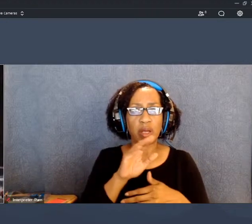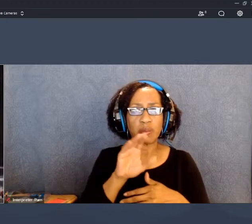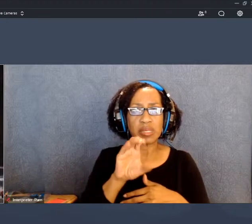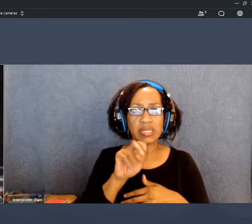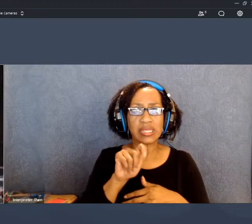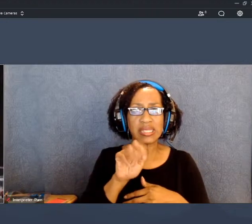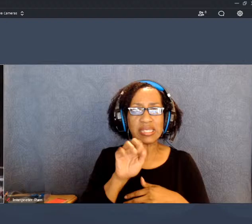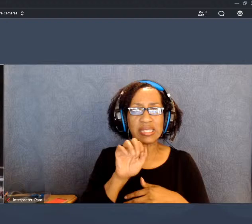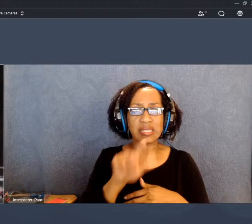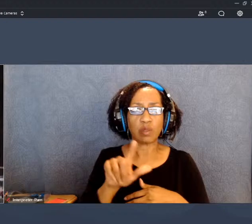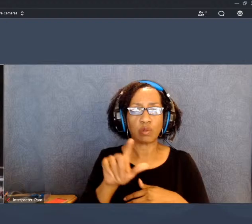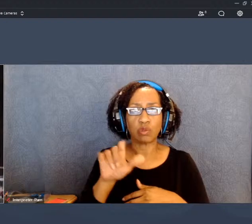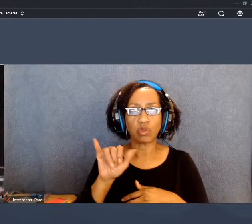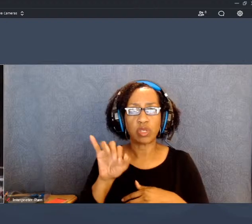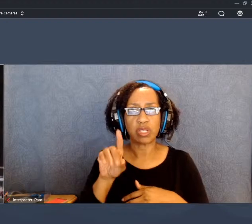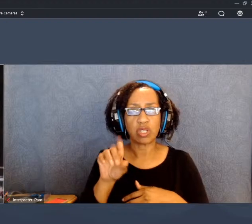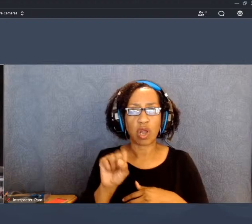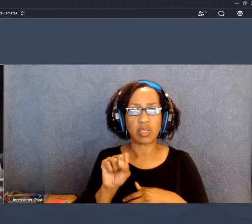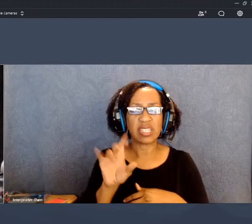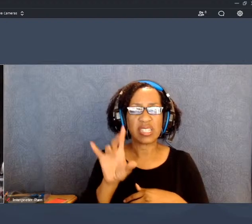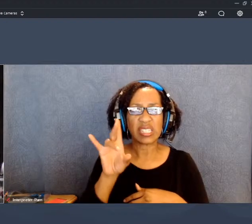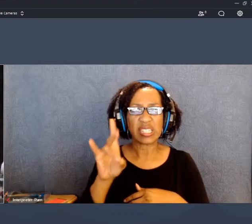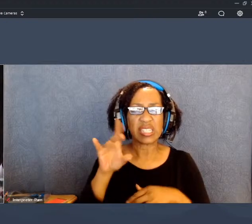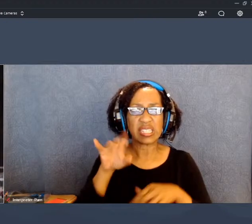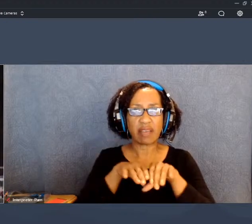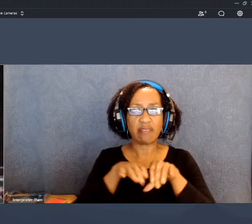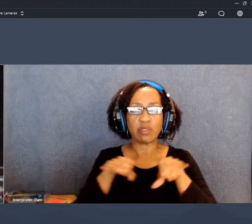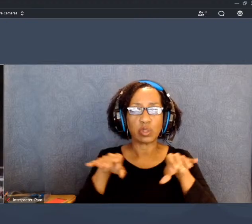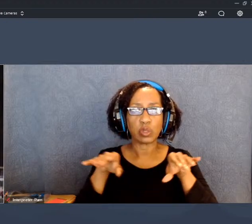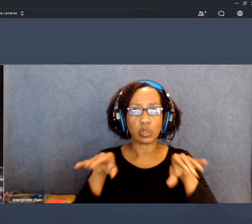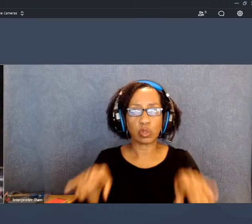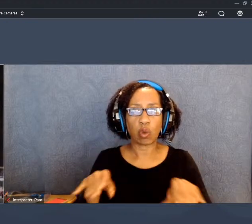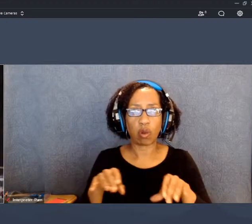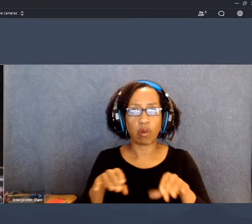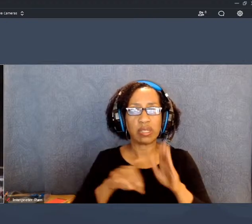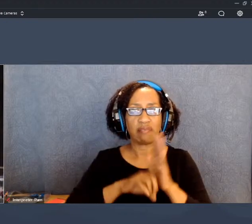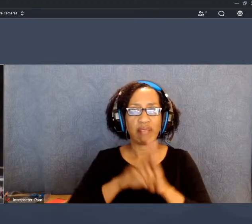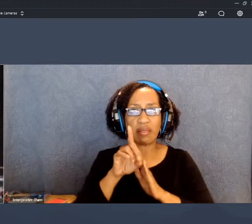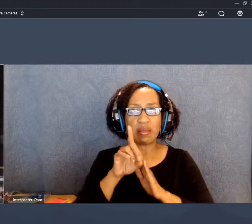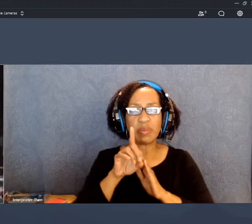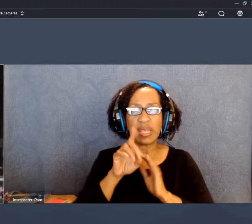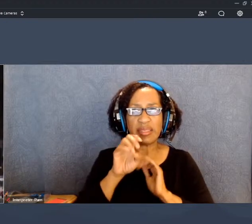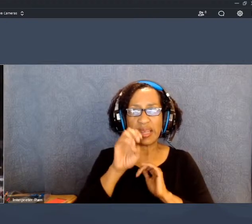7-story development. That's just immediately northeast of this site.